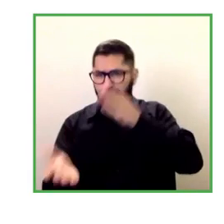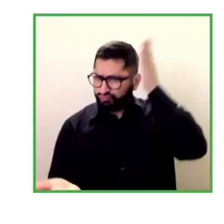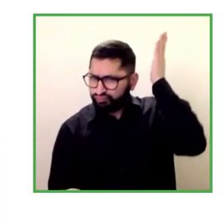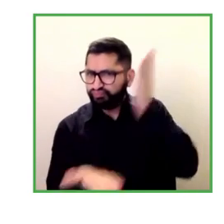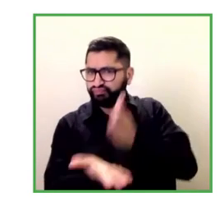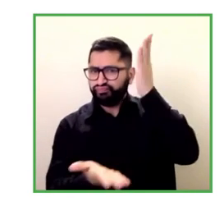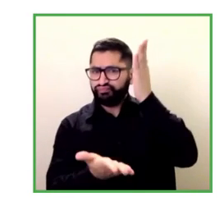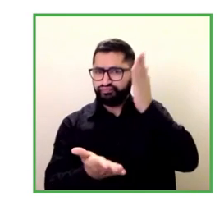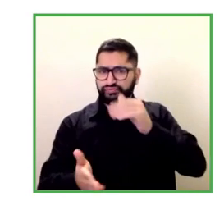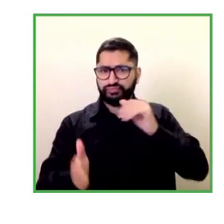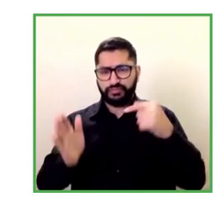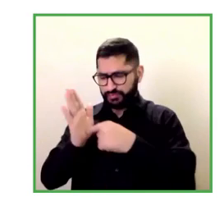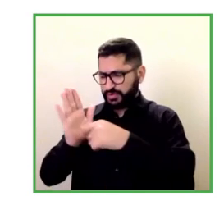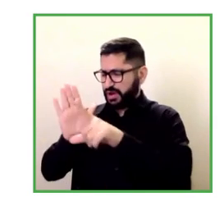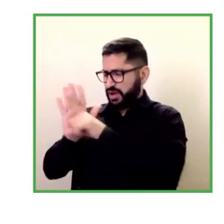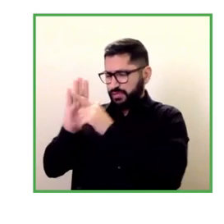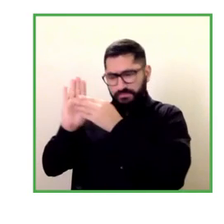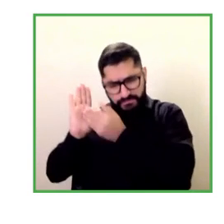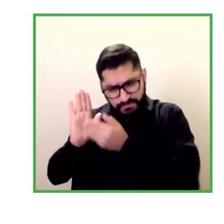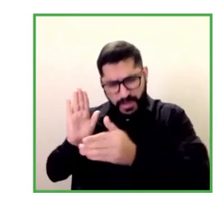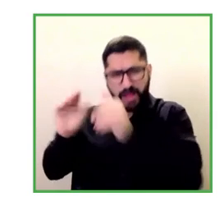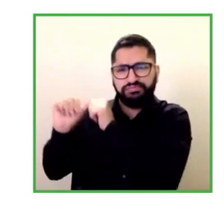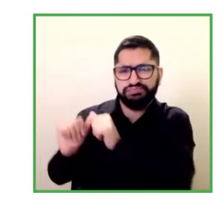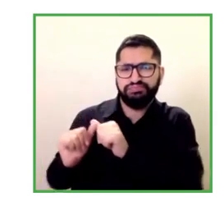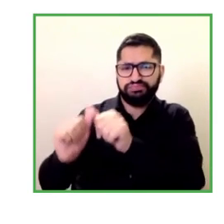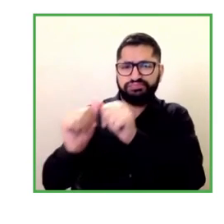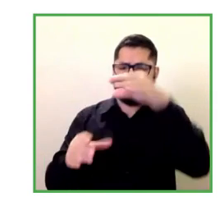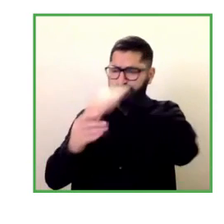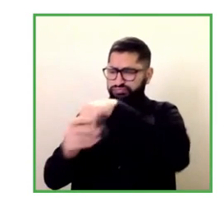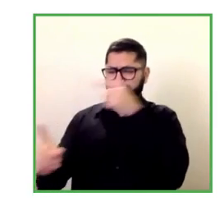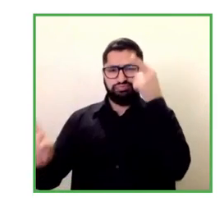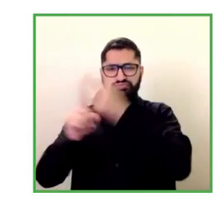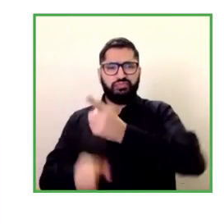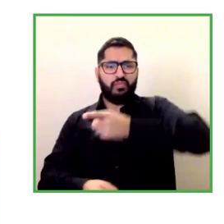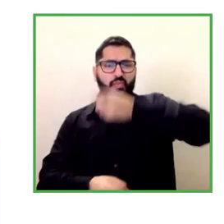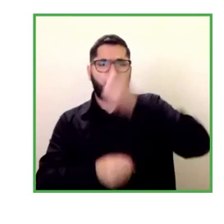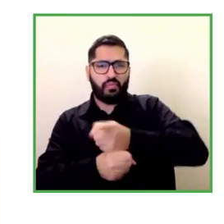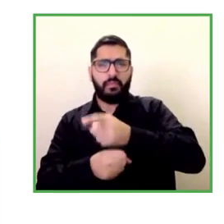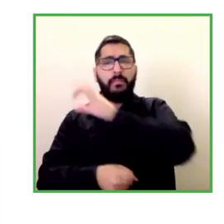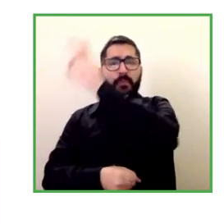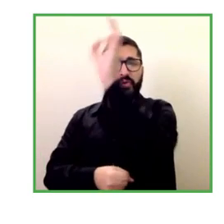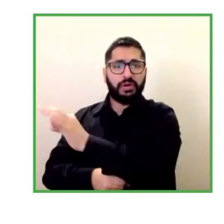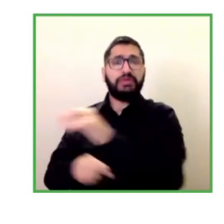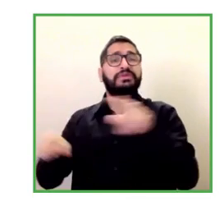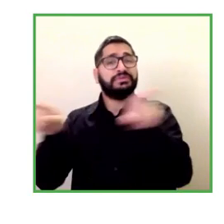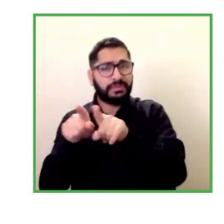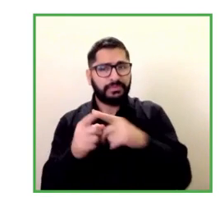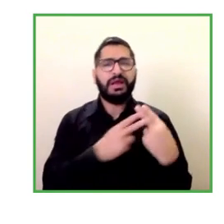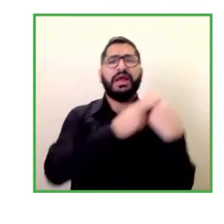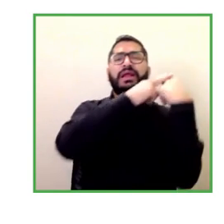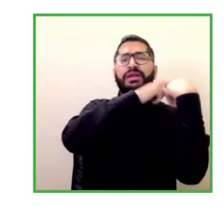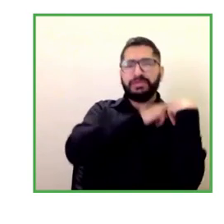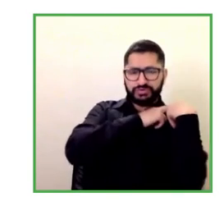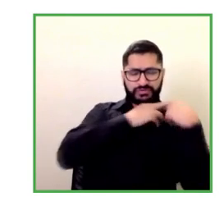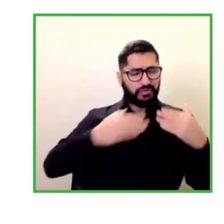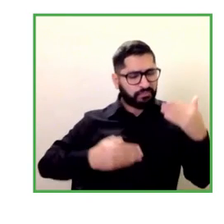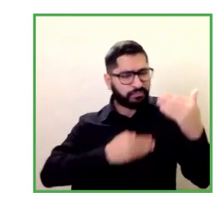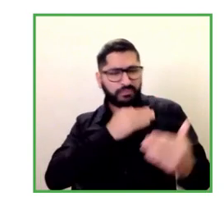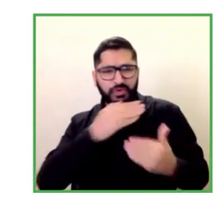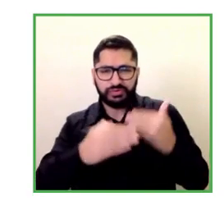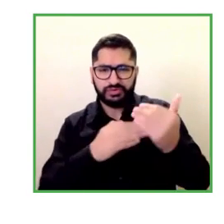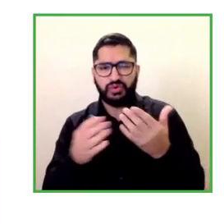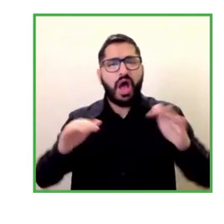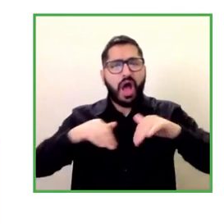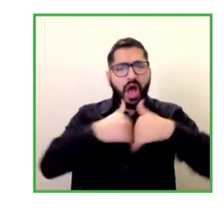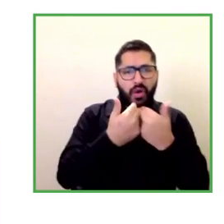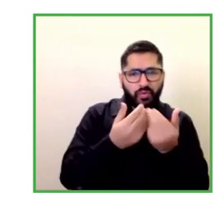goes beyond the law and only demanding a quota, but being responsible and accountable of a well-implemented process,